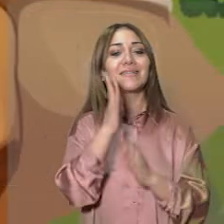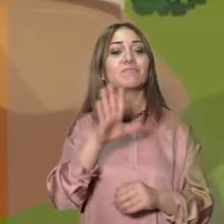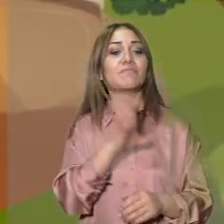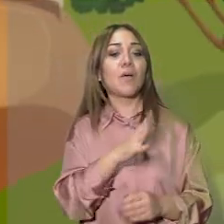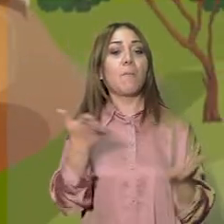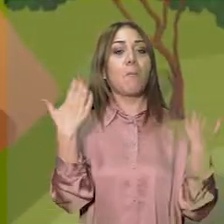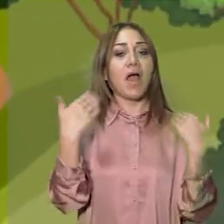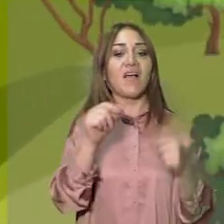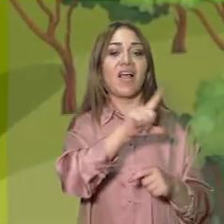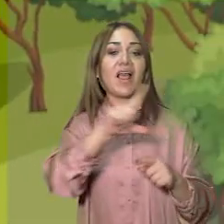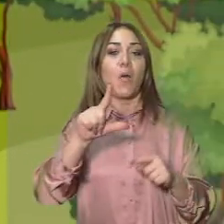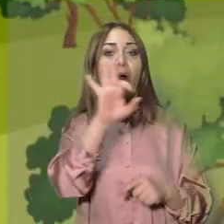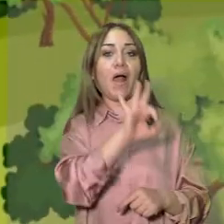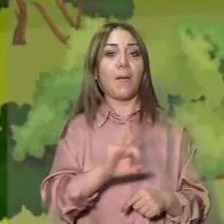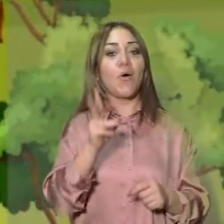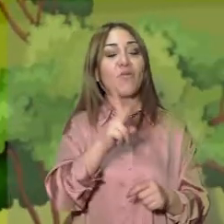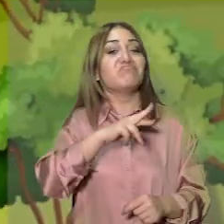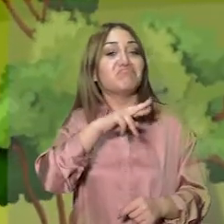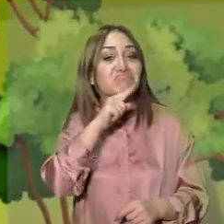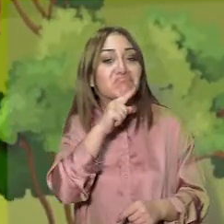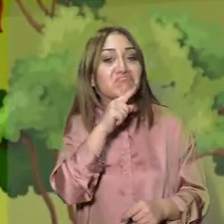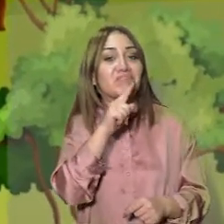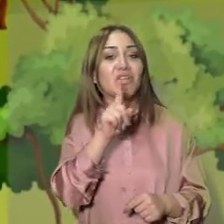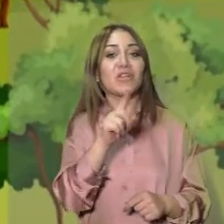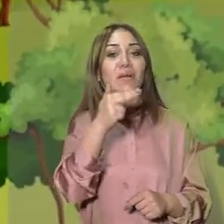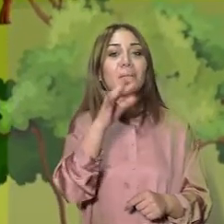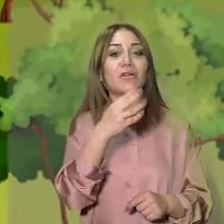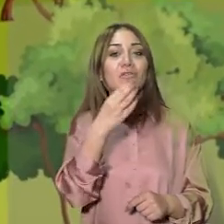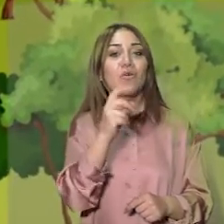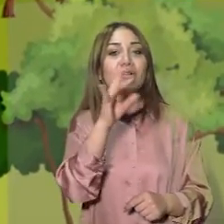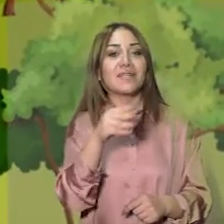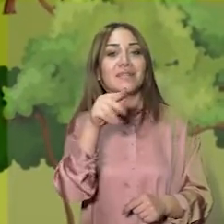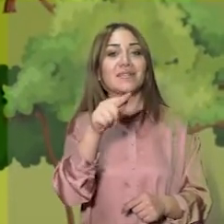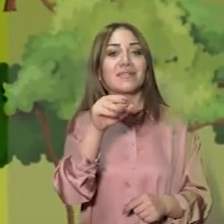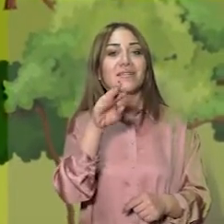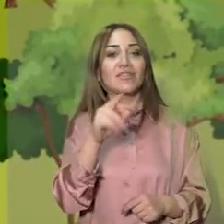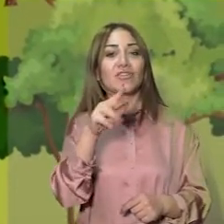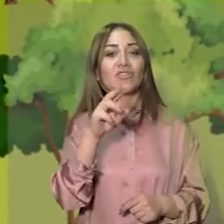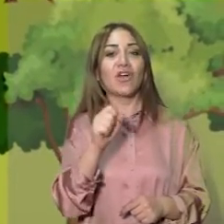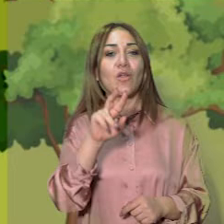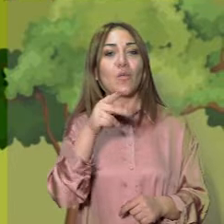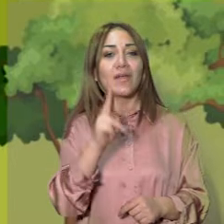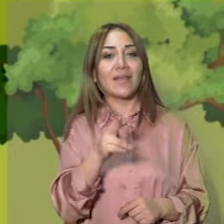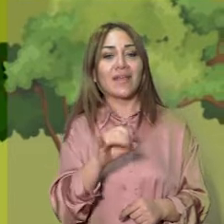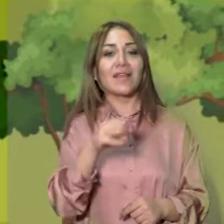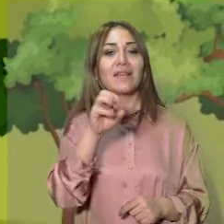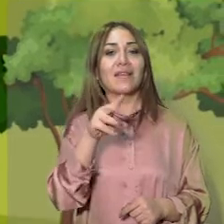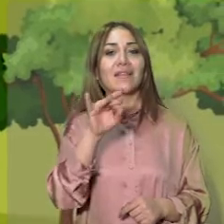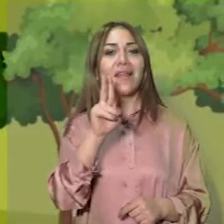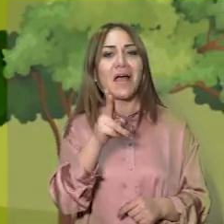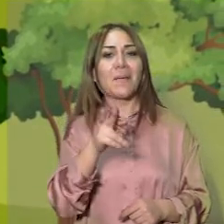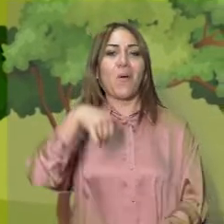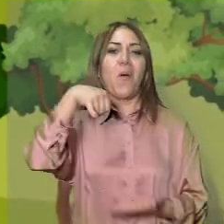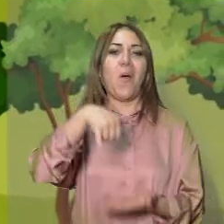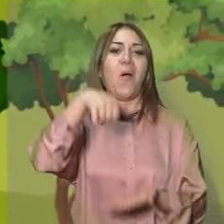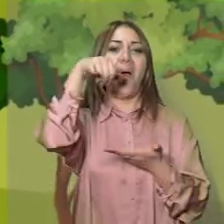became a yard for the one above it. Whoever guesses what Pertozi, Tsti, Chailuki, and Taplak are will get an entire basket of